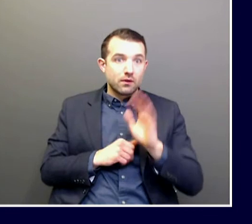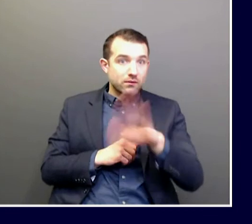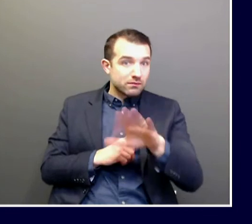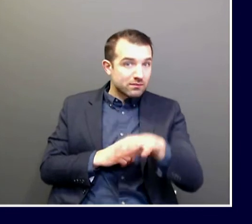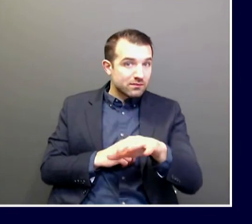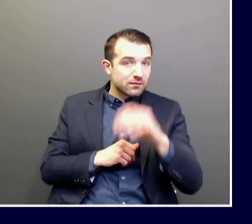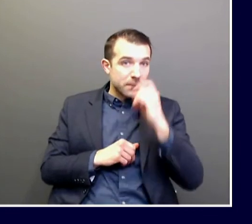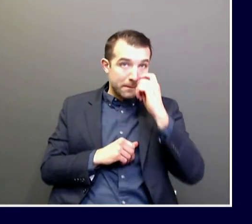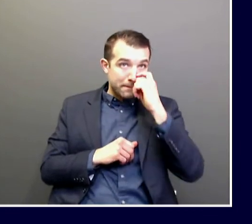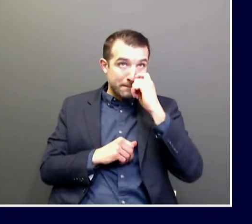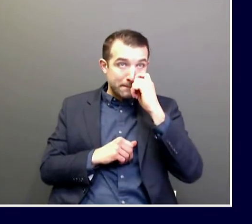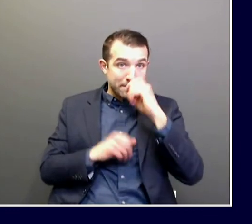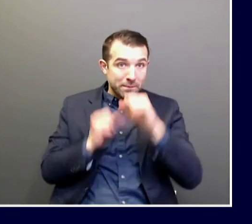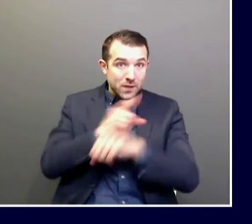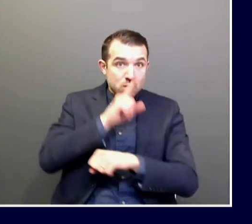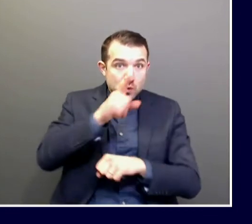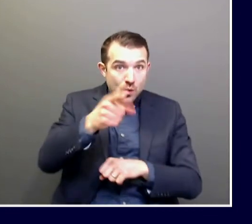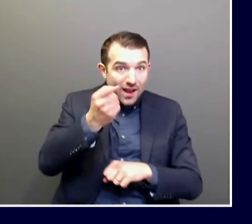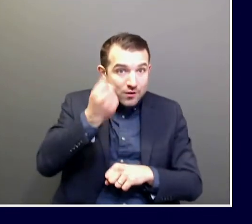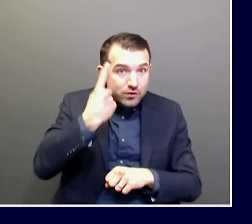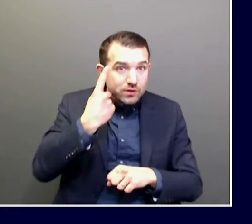want to make sure these are